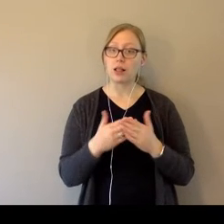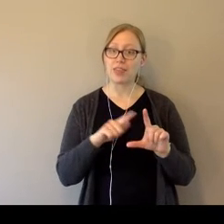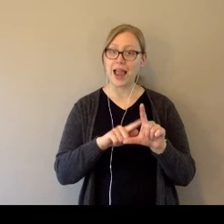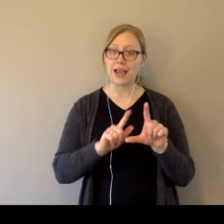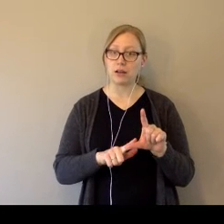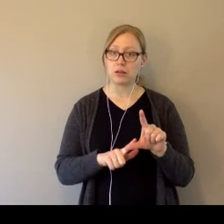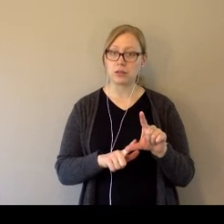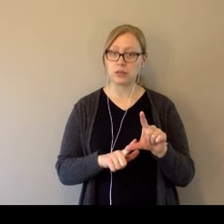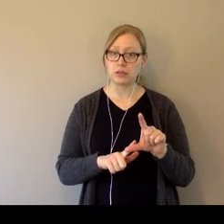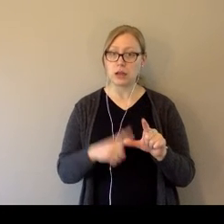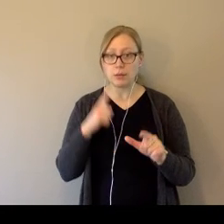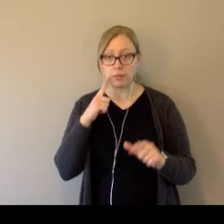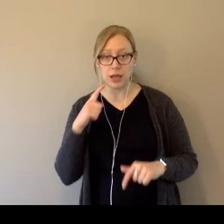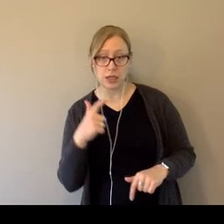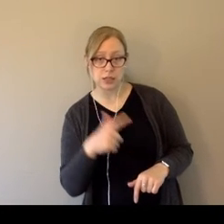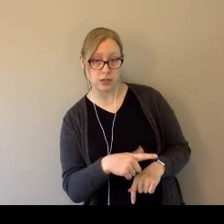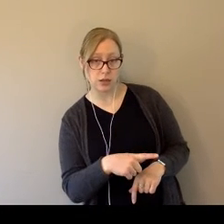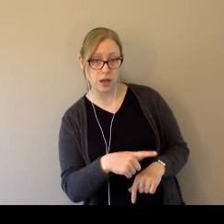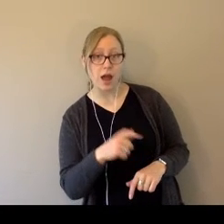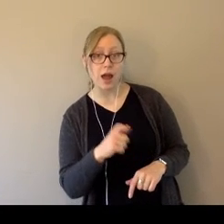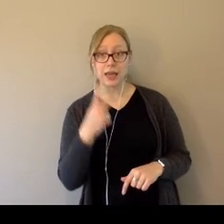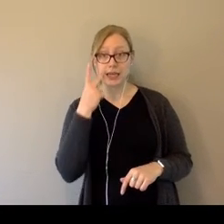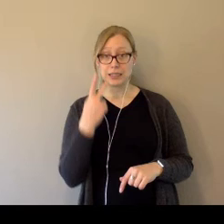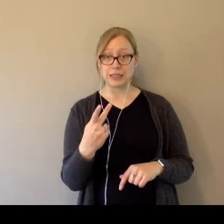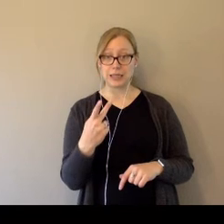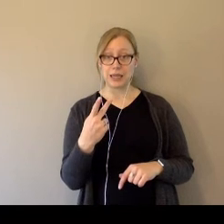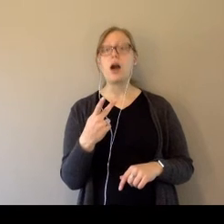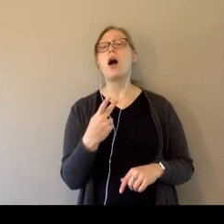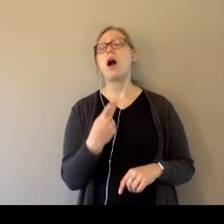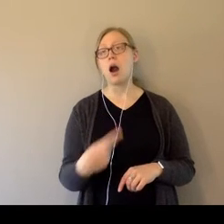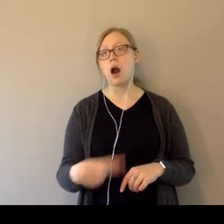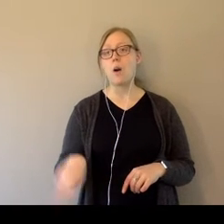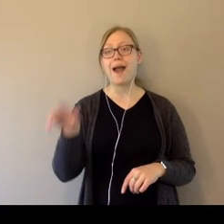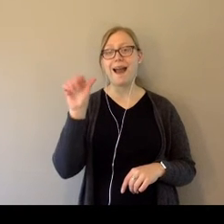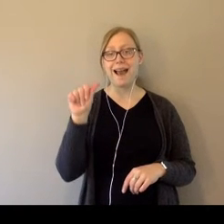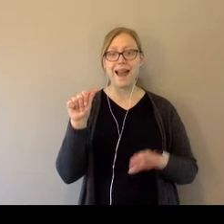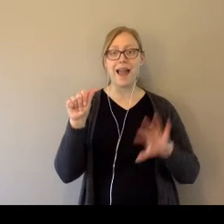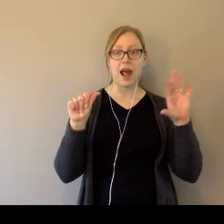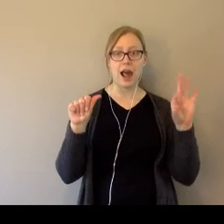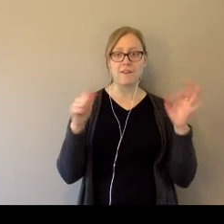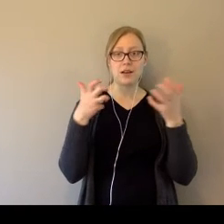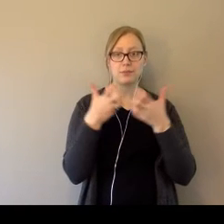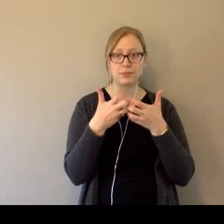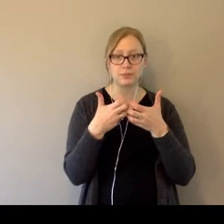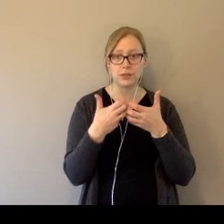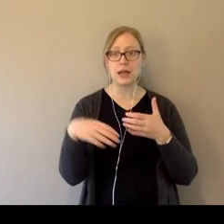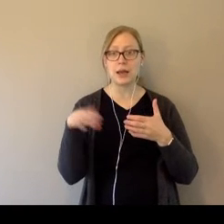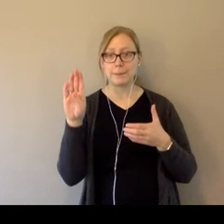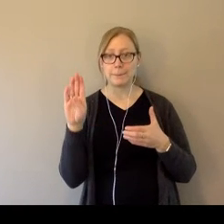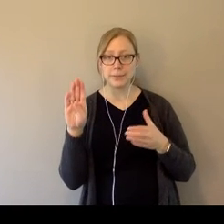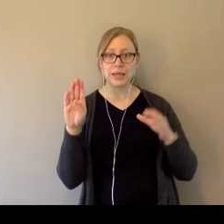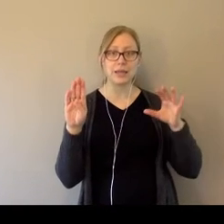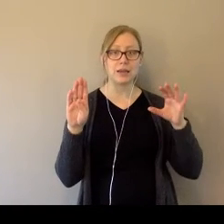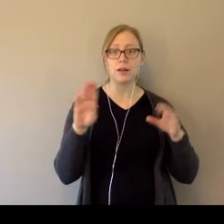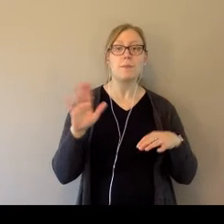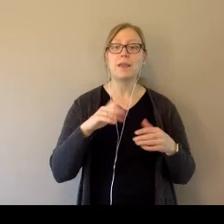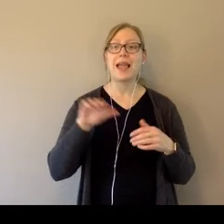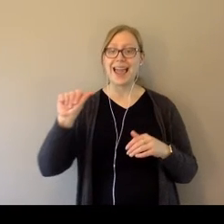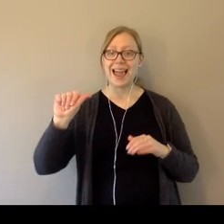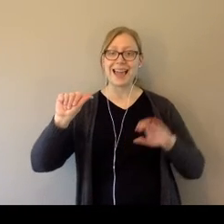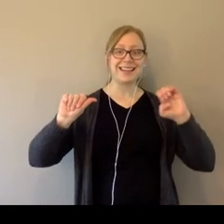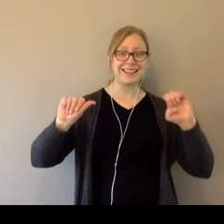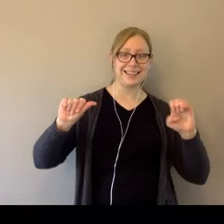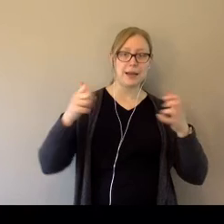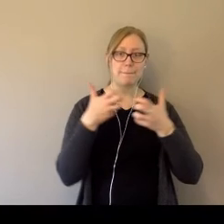A is corresponding to E, B corresponds to F, C corresponds to G, and D corresponds to H without